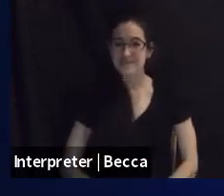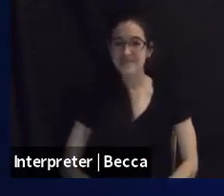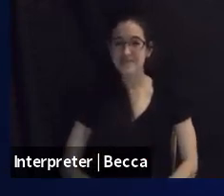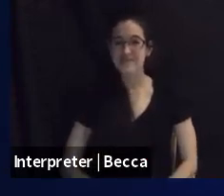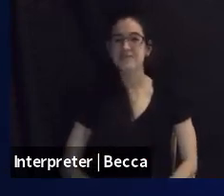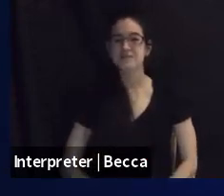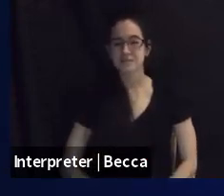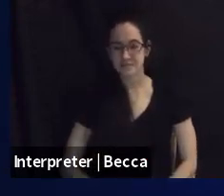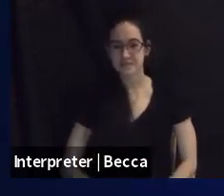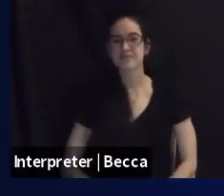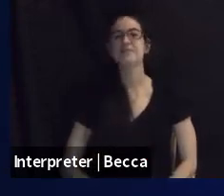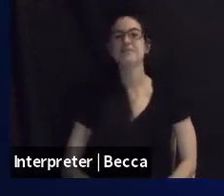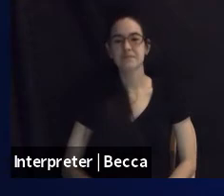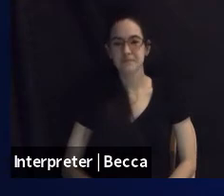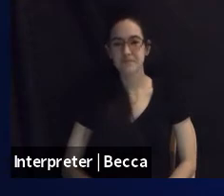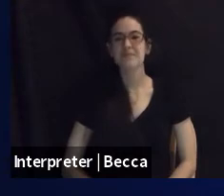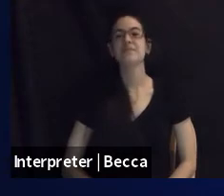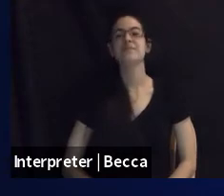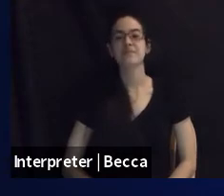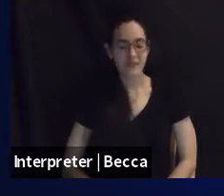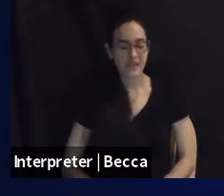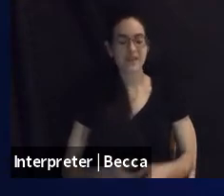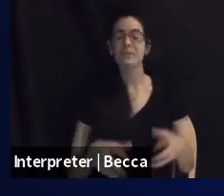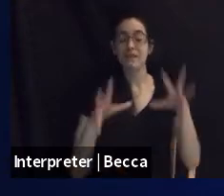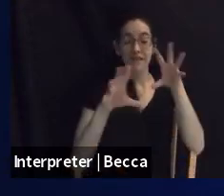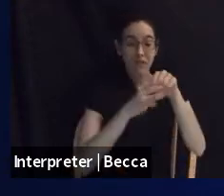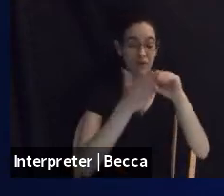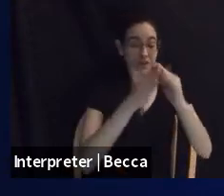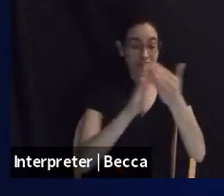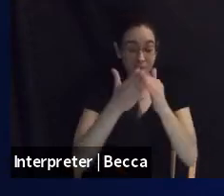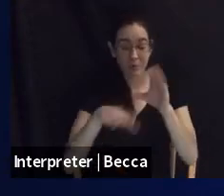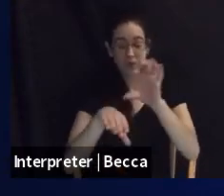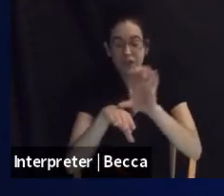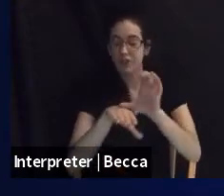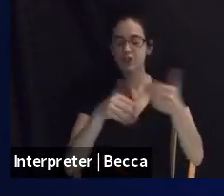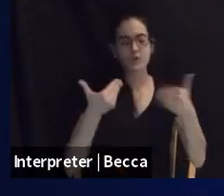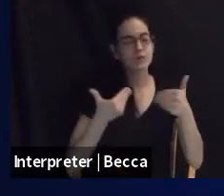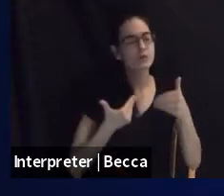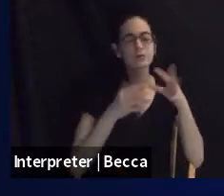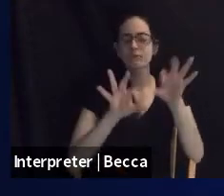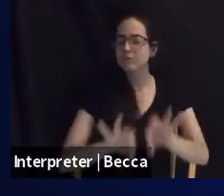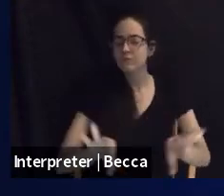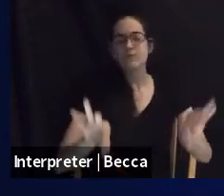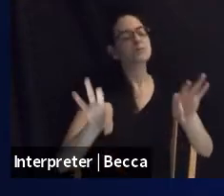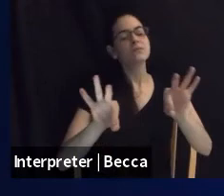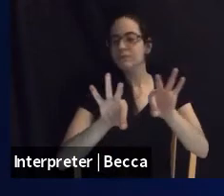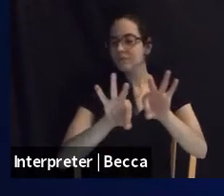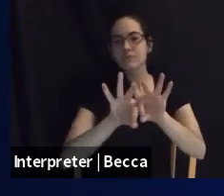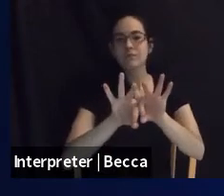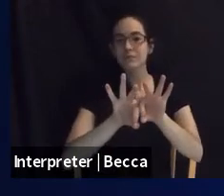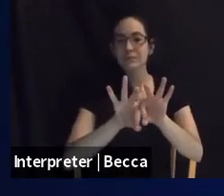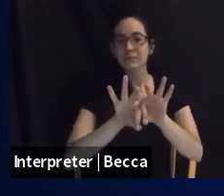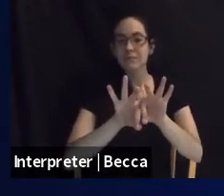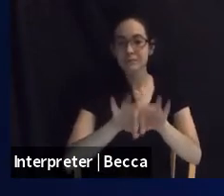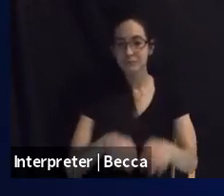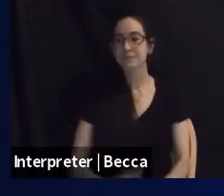undervalue what it means to be in community in the local church. Especially a church like Gateway. Because if not, if you do that, you'll be like this